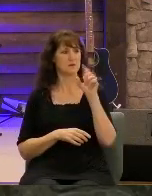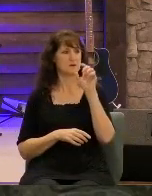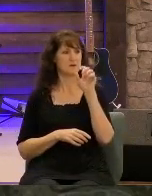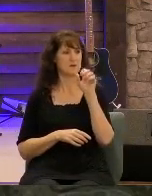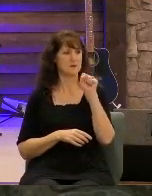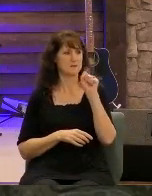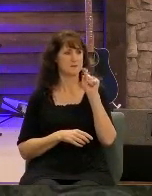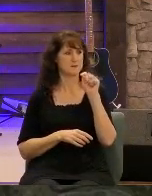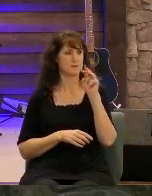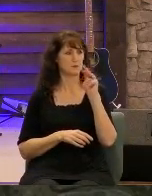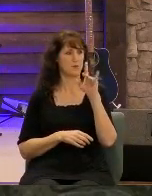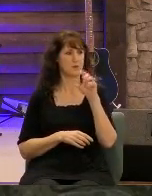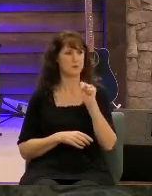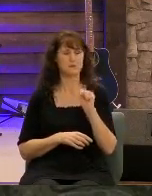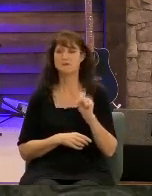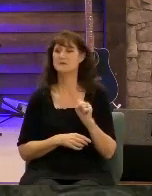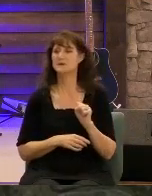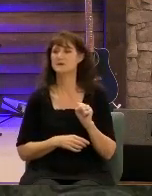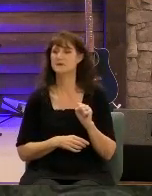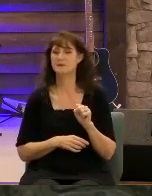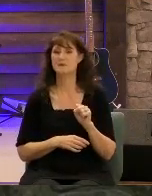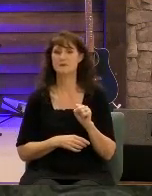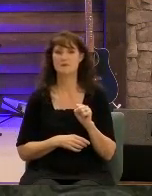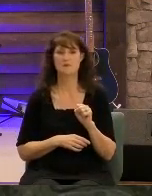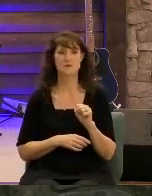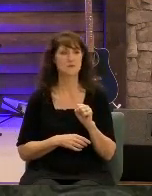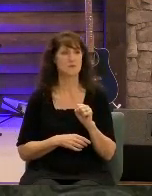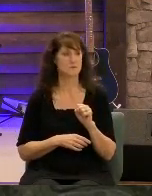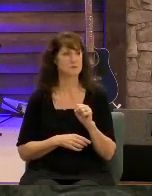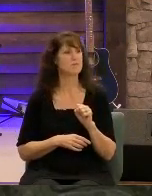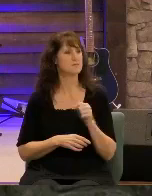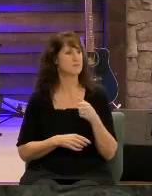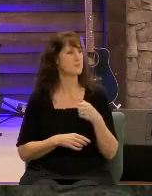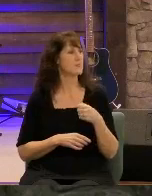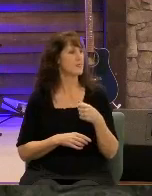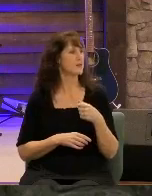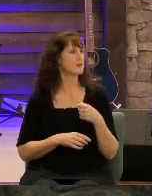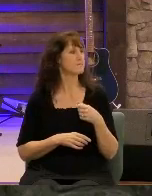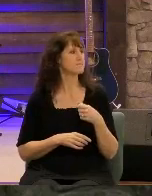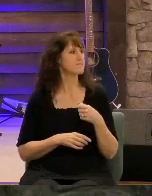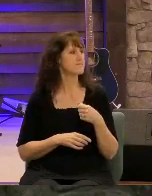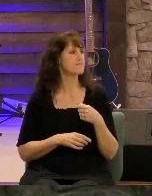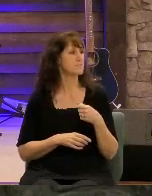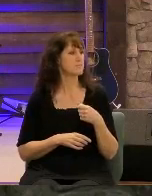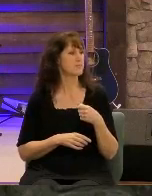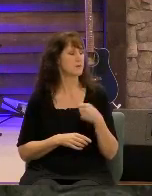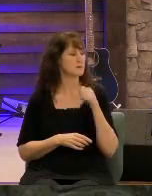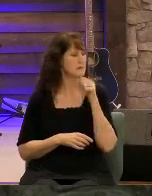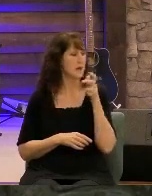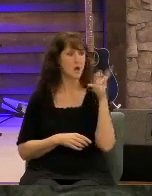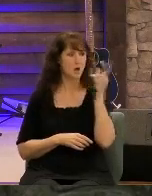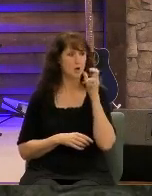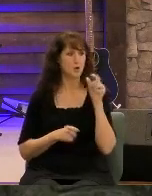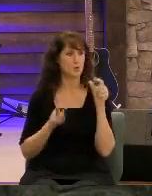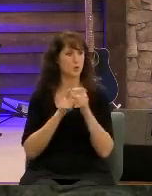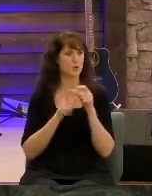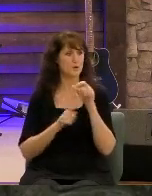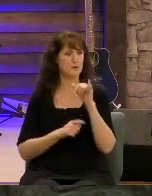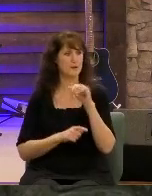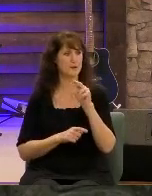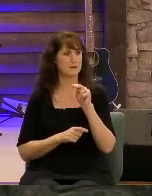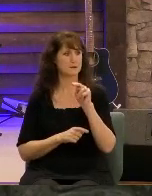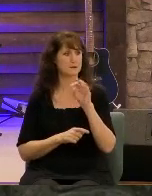Stimulus infused into the economy. No? No? I didn't hear that. You didn't hear it? I heard that. Huh? You not heard the word infused recently?